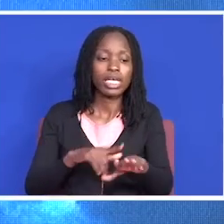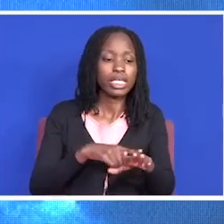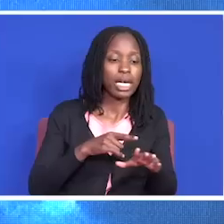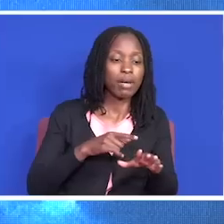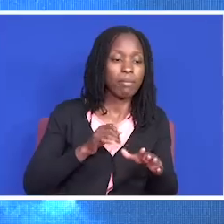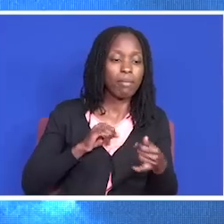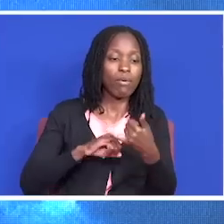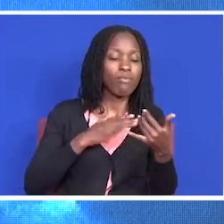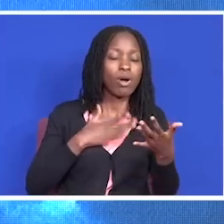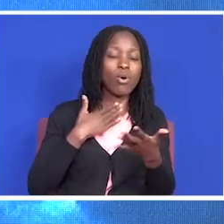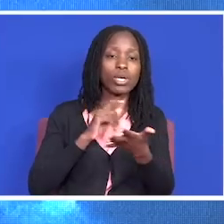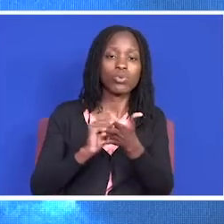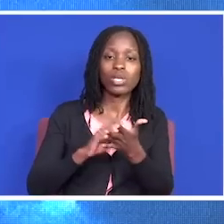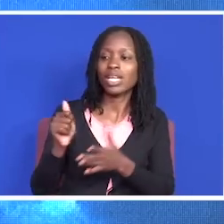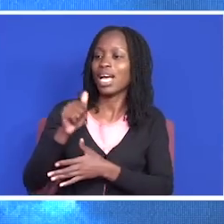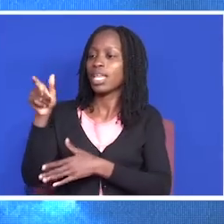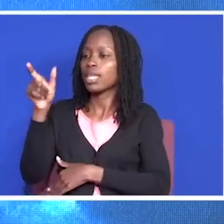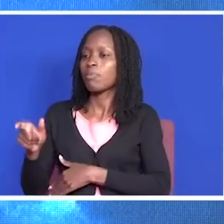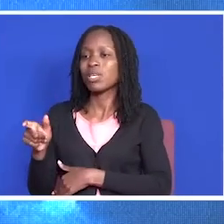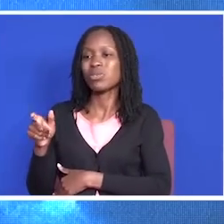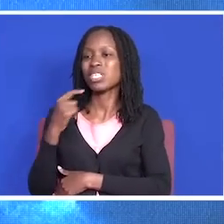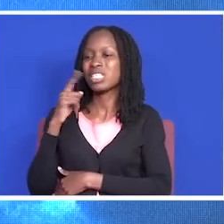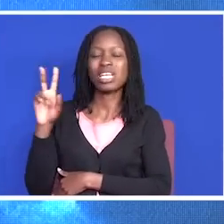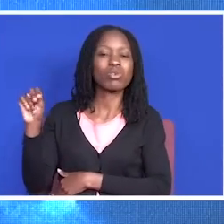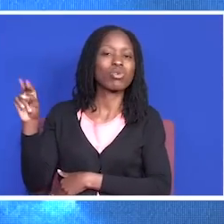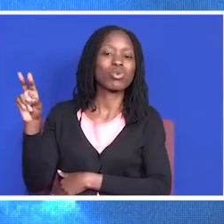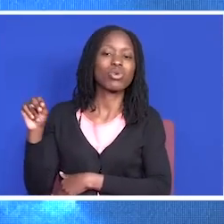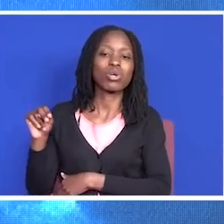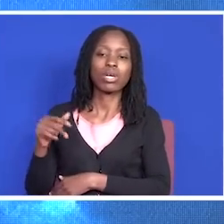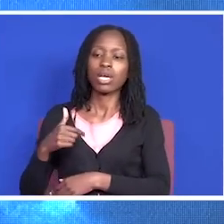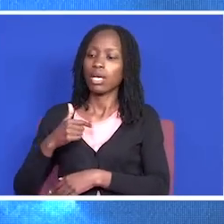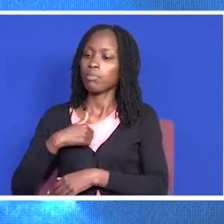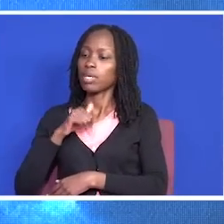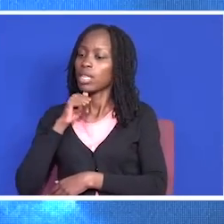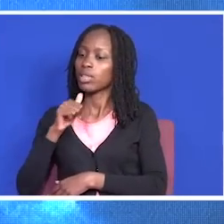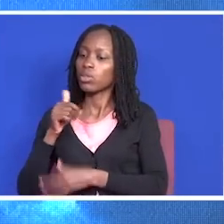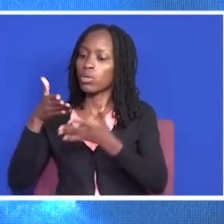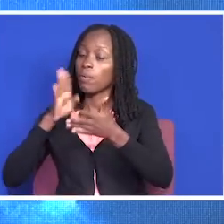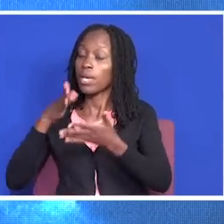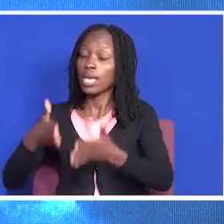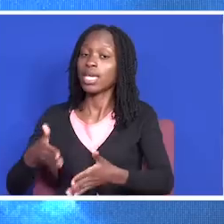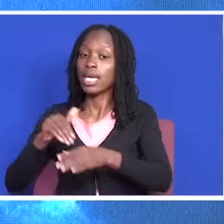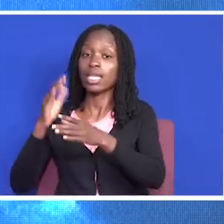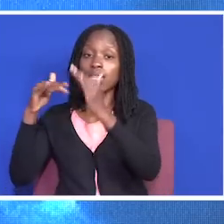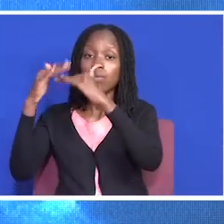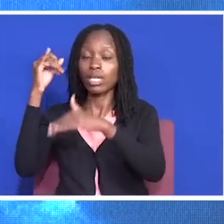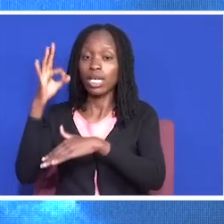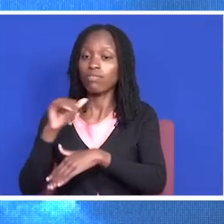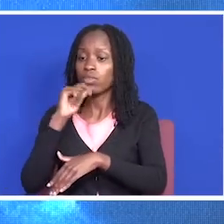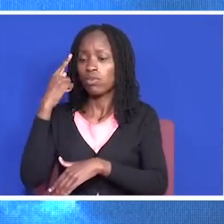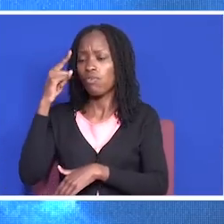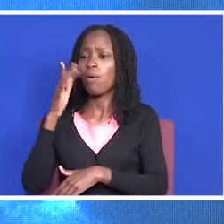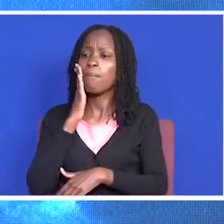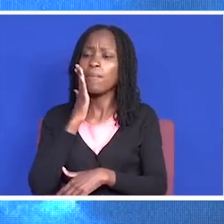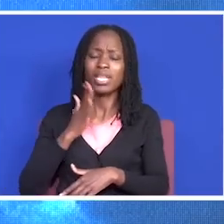just about to write when another group said, no. I will not be in this university if it were not for my mother.